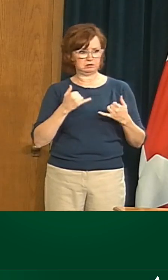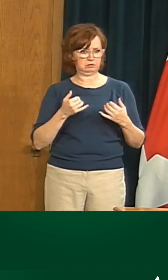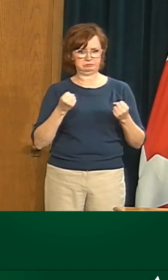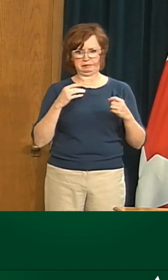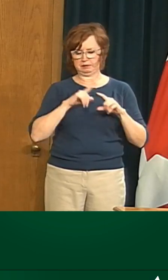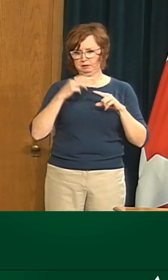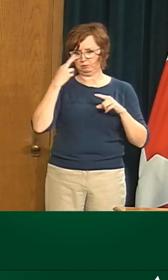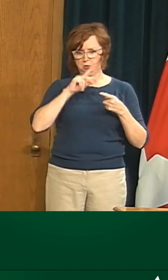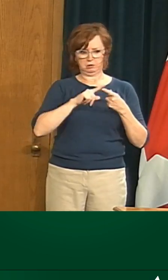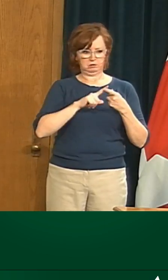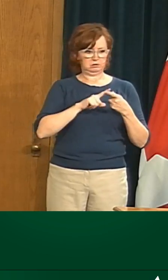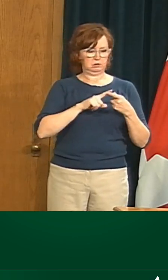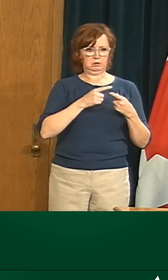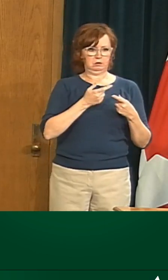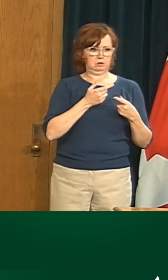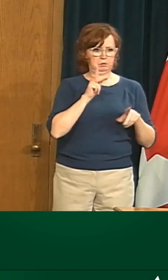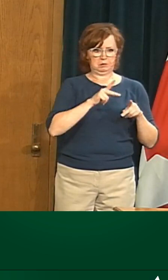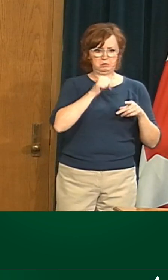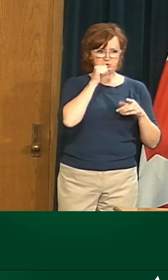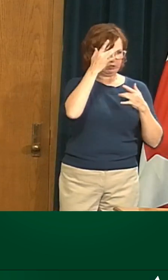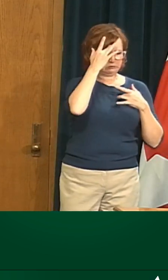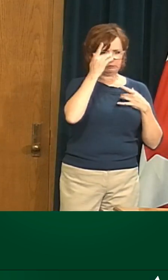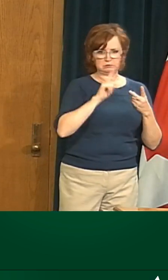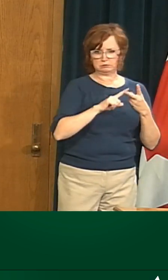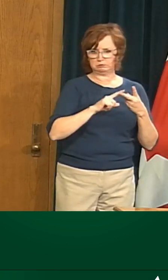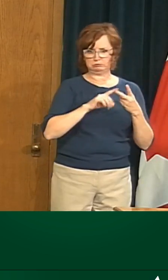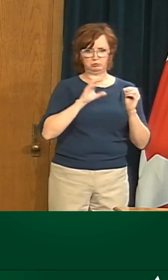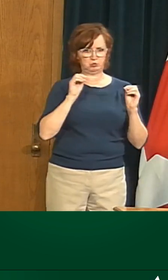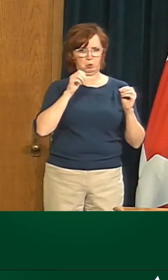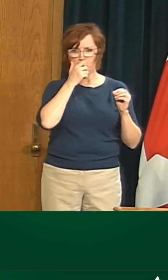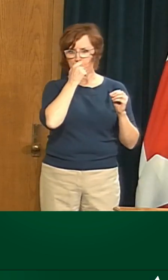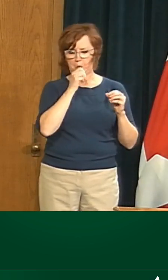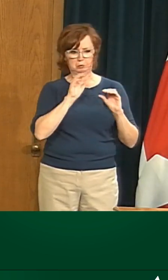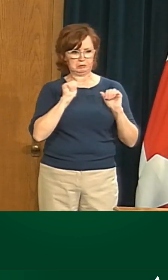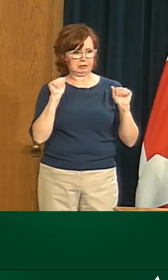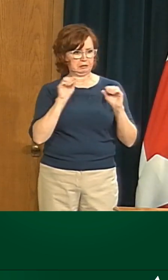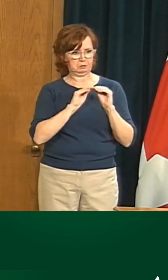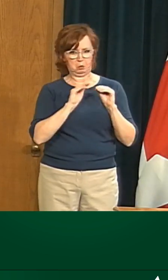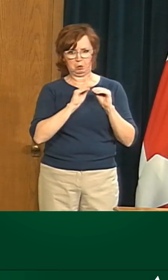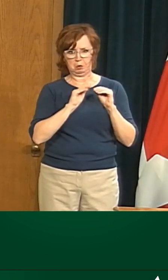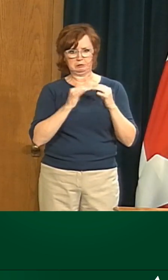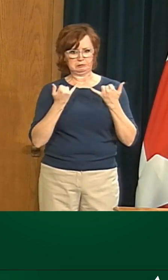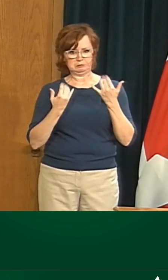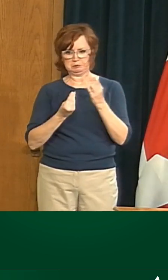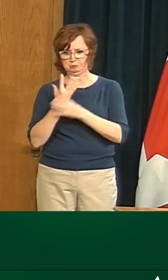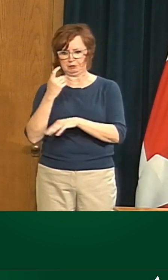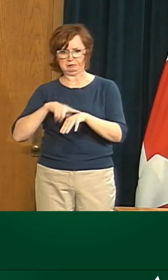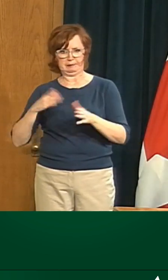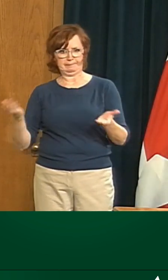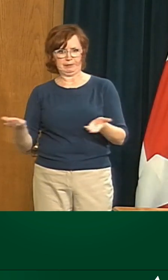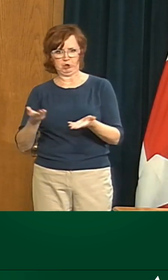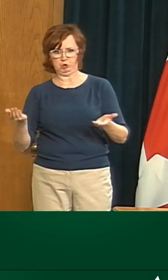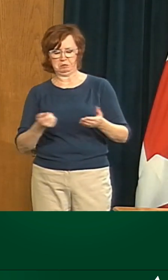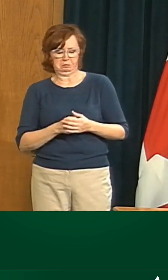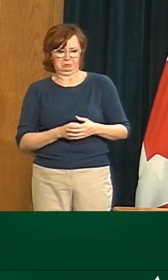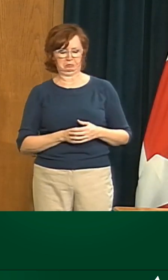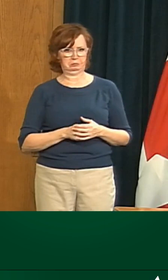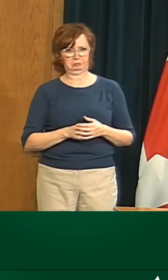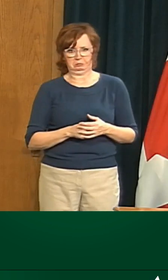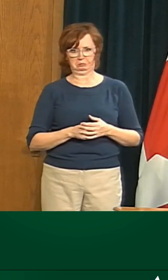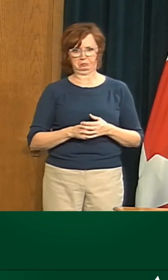less people getting fevers. And yes, we want to make sure that anyone with any symptoms, even